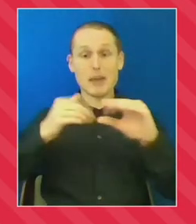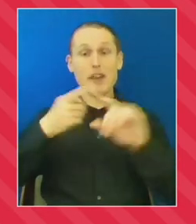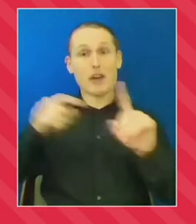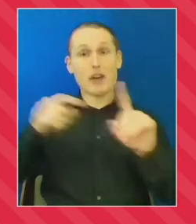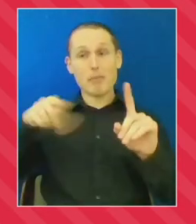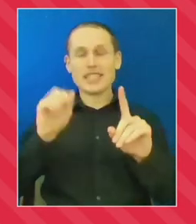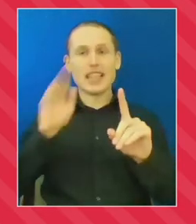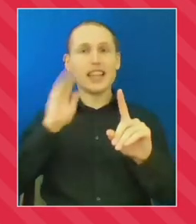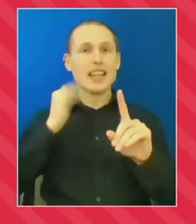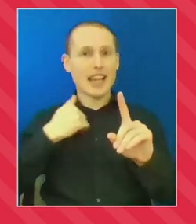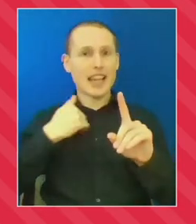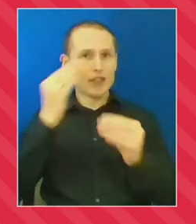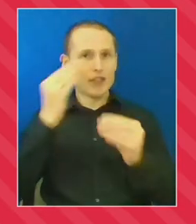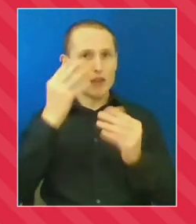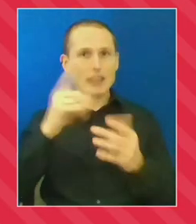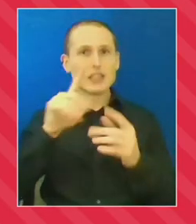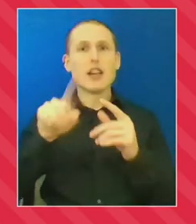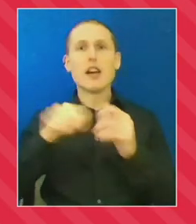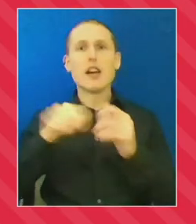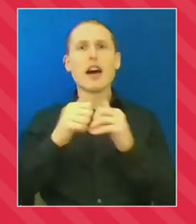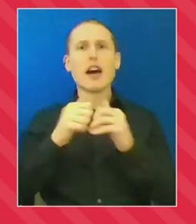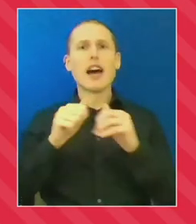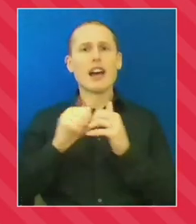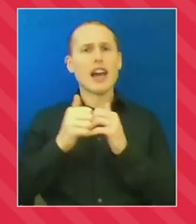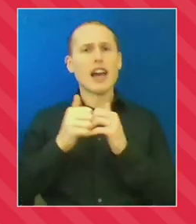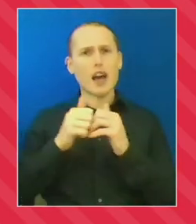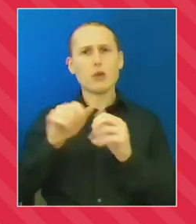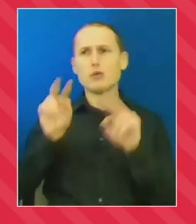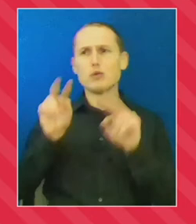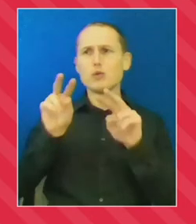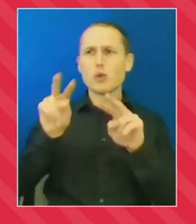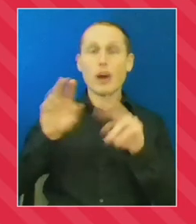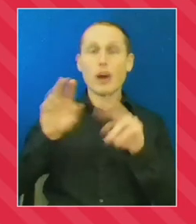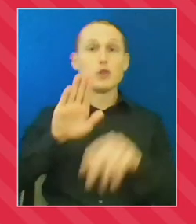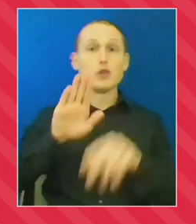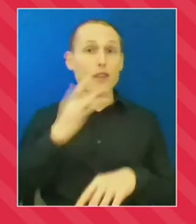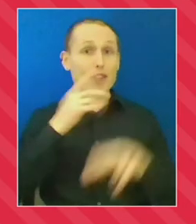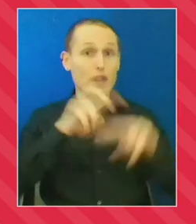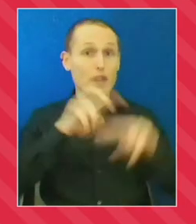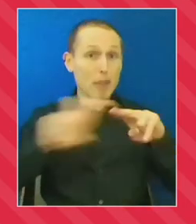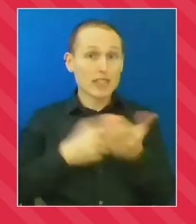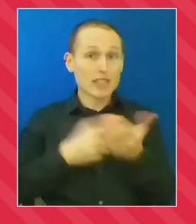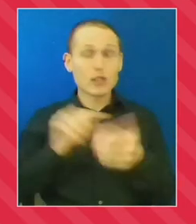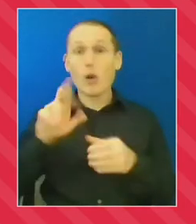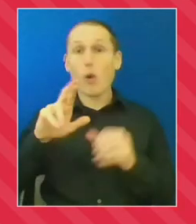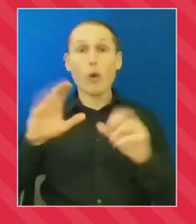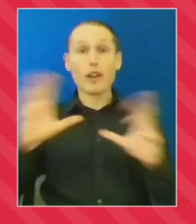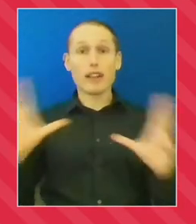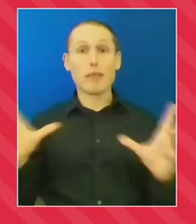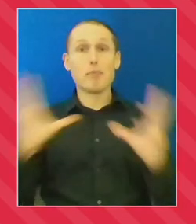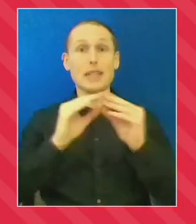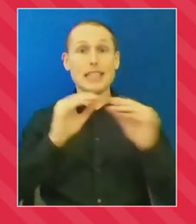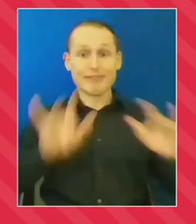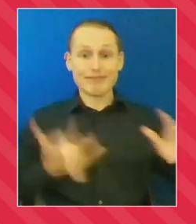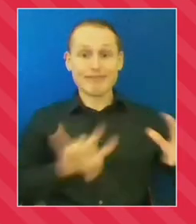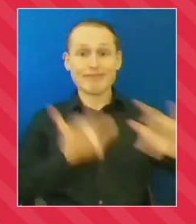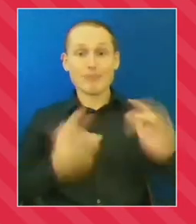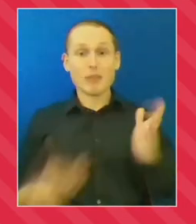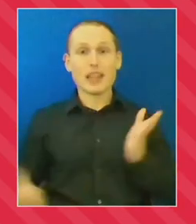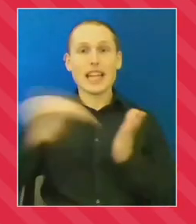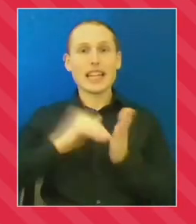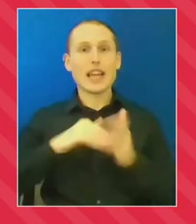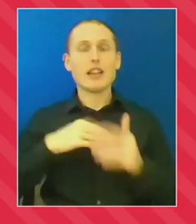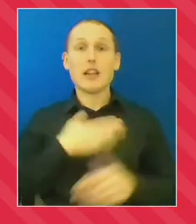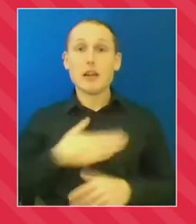summit or your favorite panel again. Please feel free to share the link with your colleagues, friends, and family too.